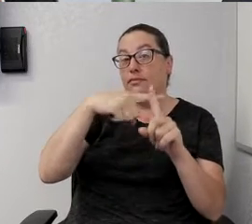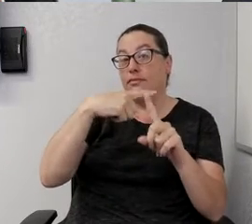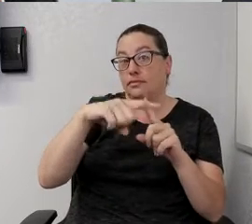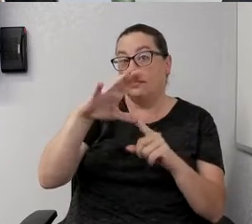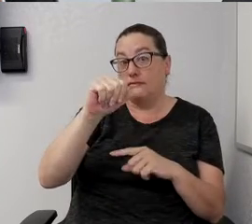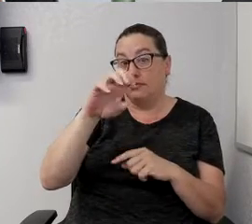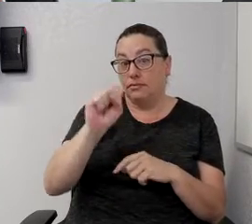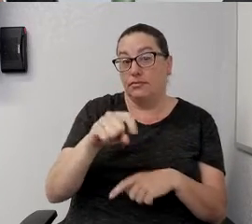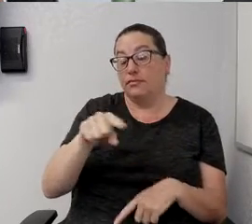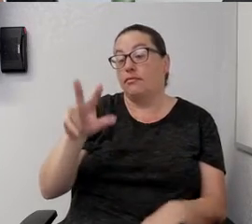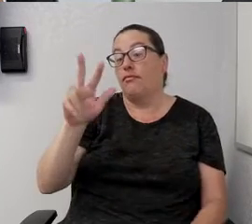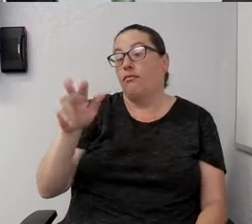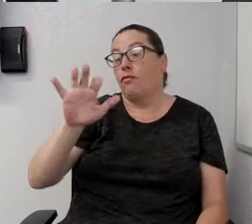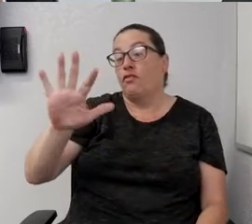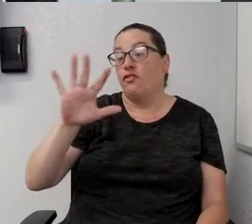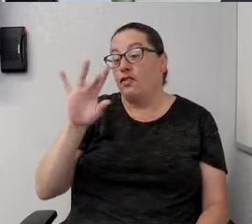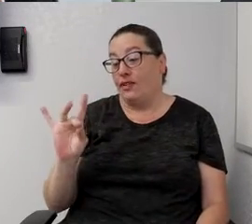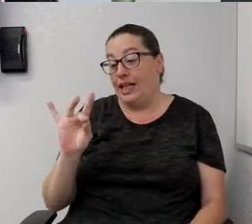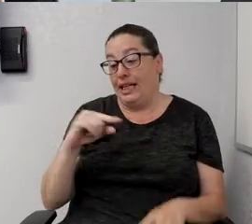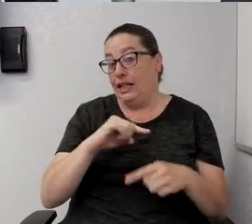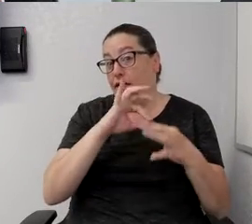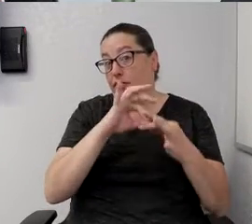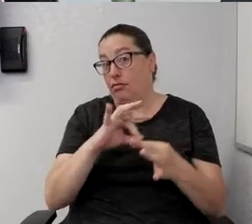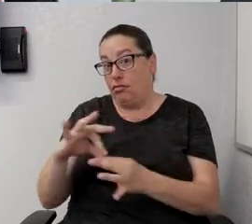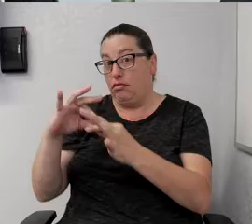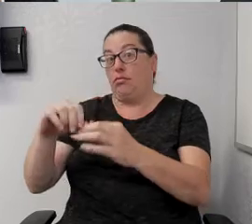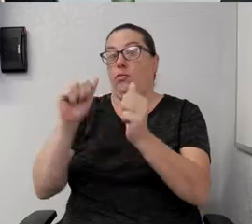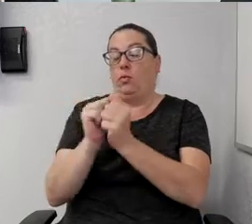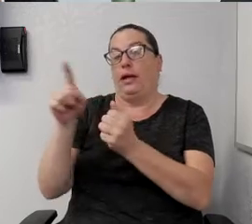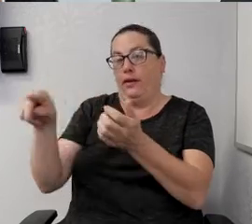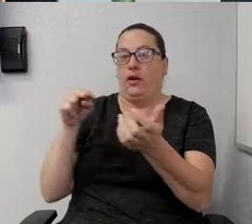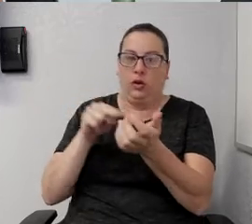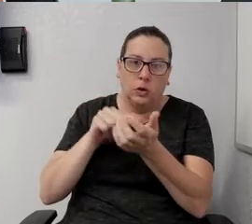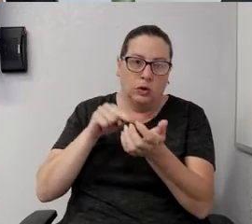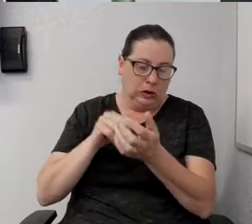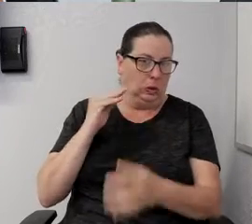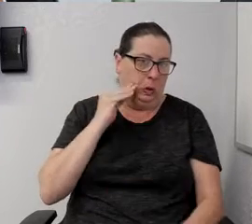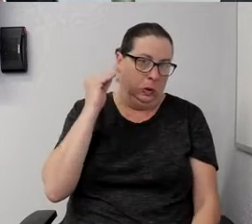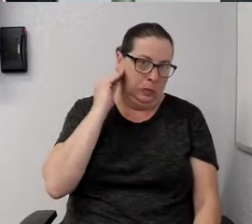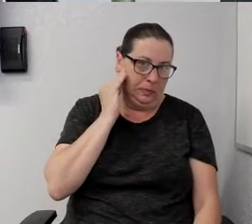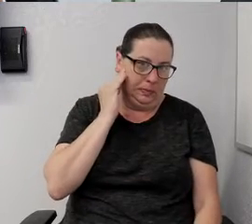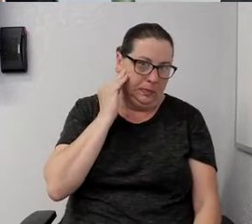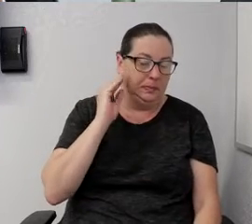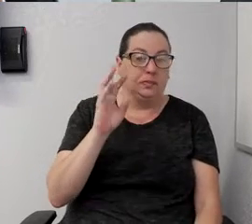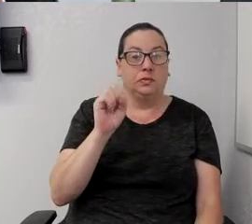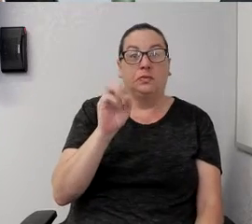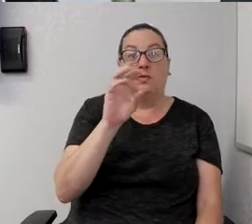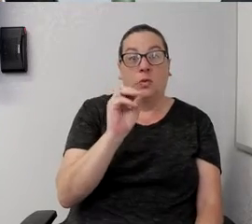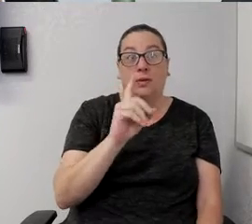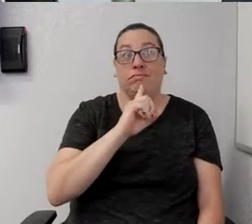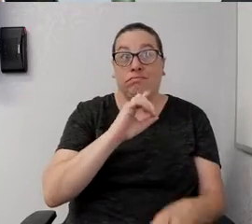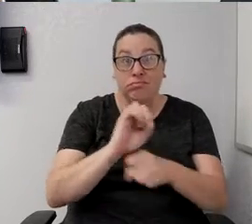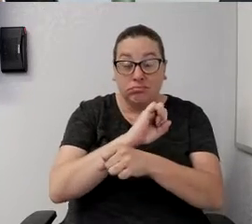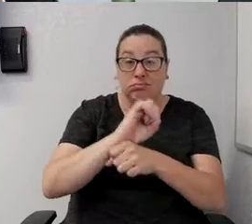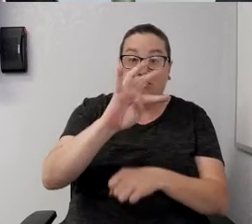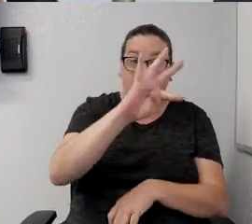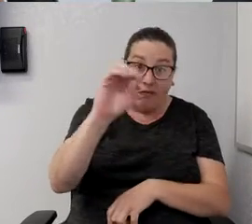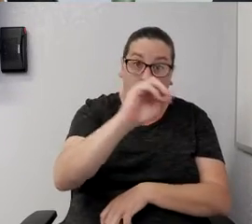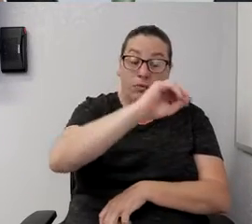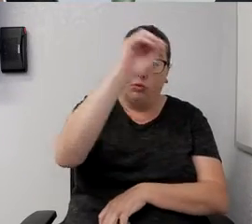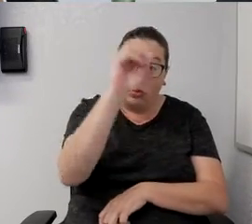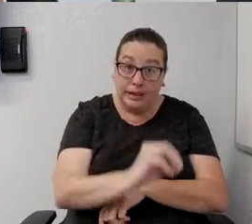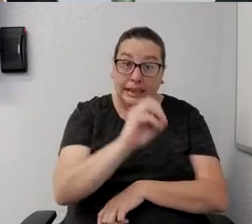358 of them are associated with nursing homes. So literally 40% of all the